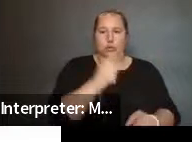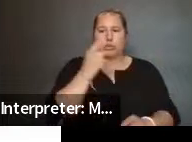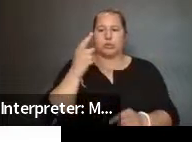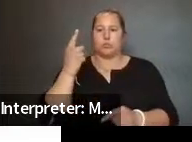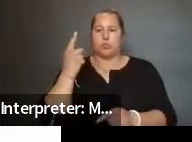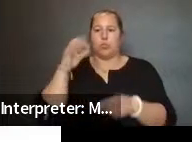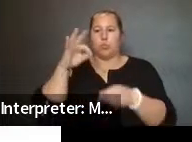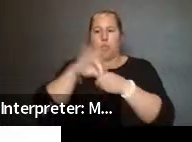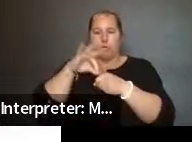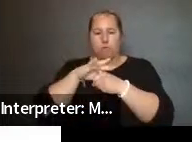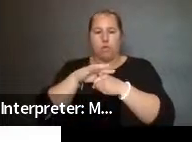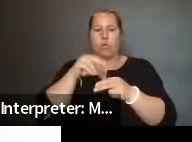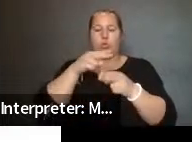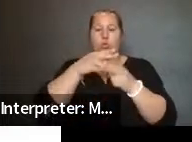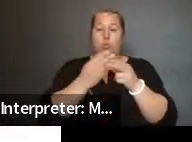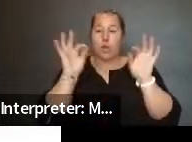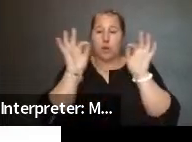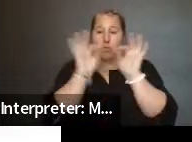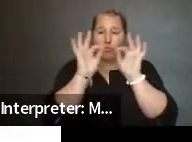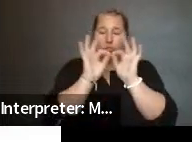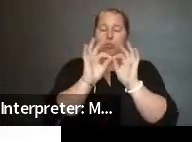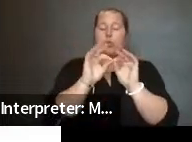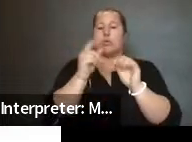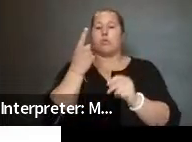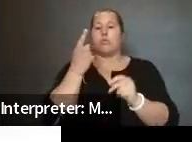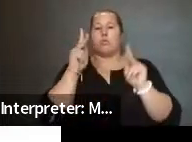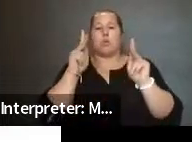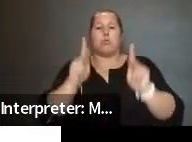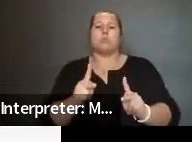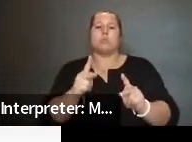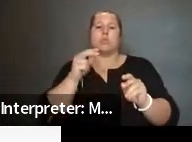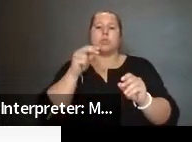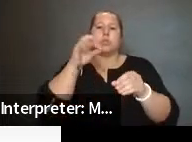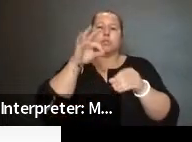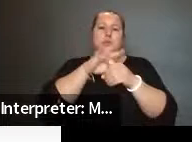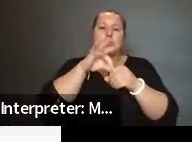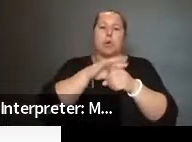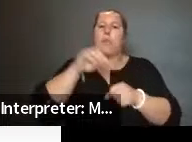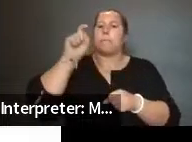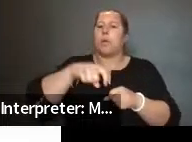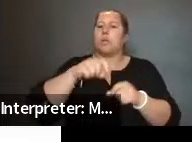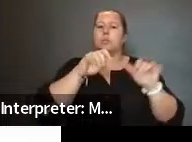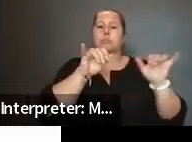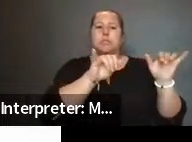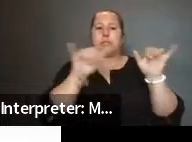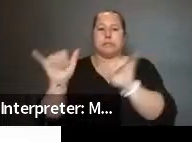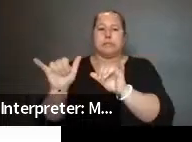of the citizens' votes, as nearly as is practicable, must be the same.